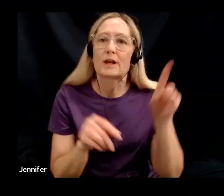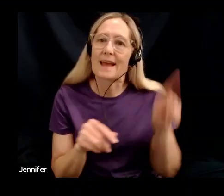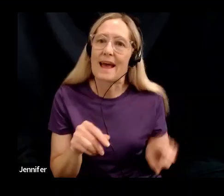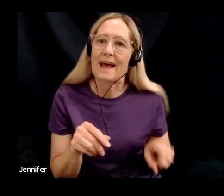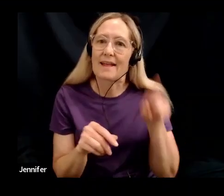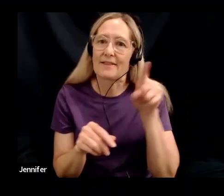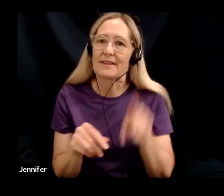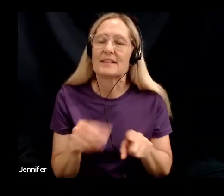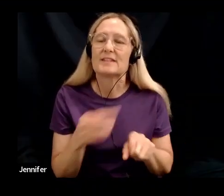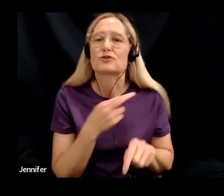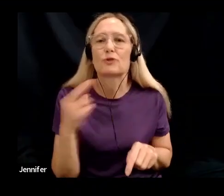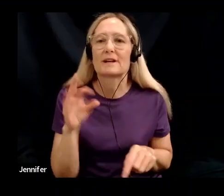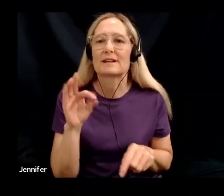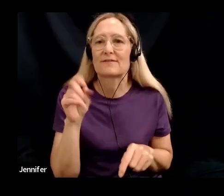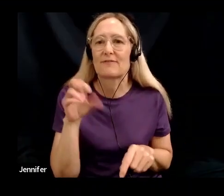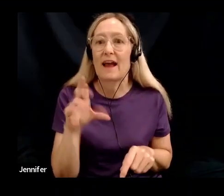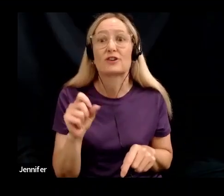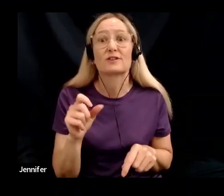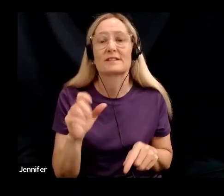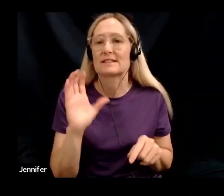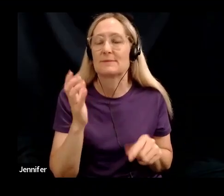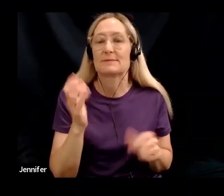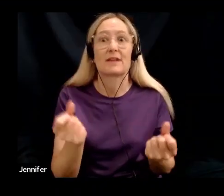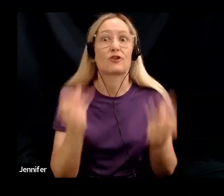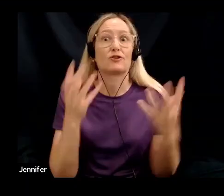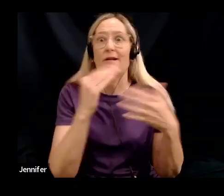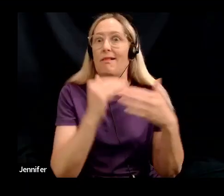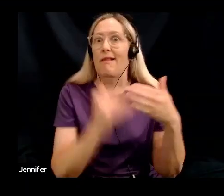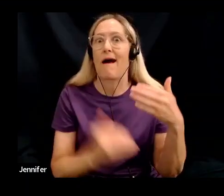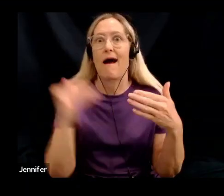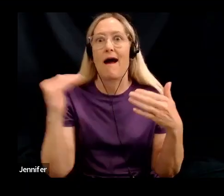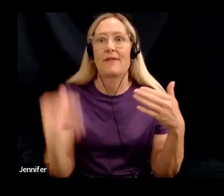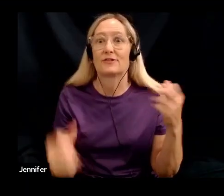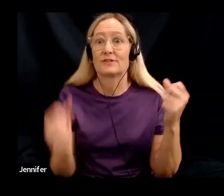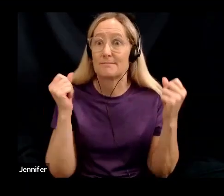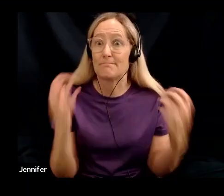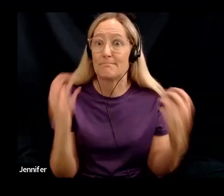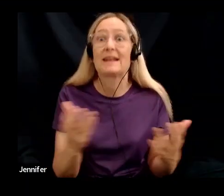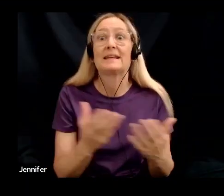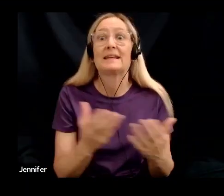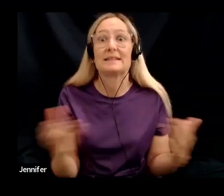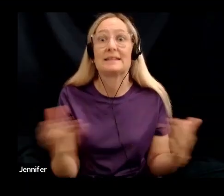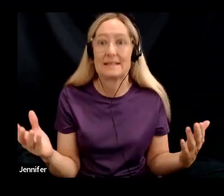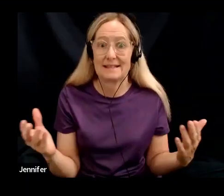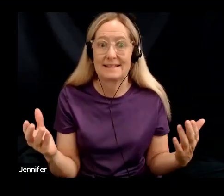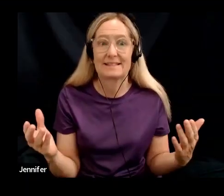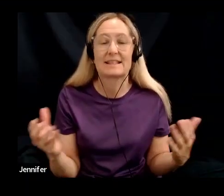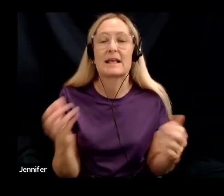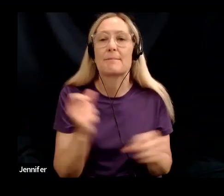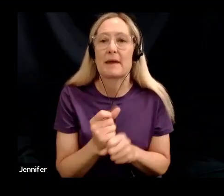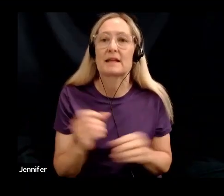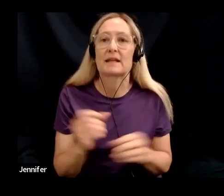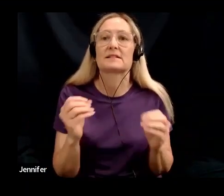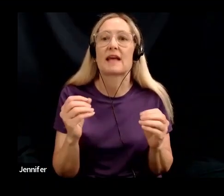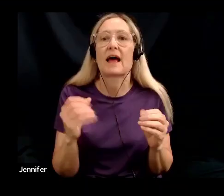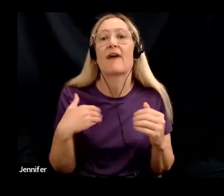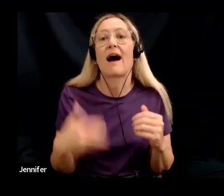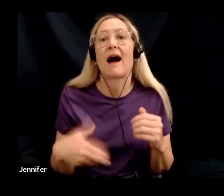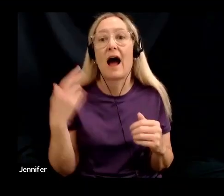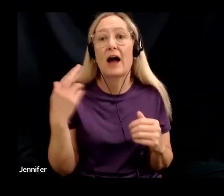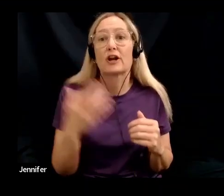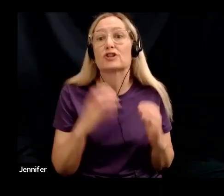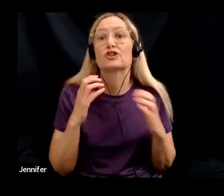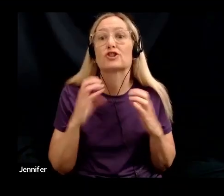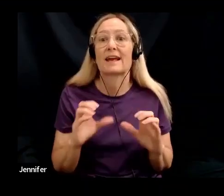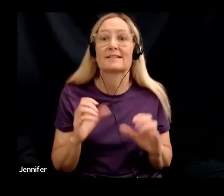factors, it can feel a little overwhelming because there's a lot of things that, heighten our risk for depression or just poor mental